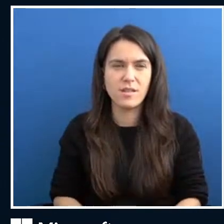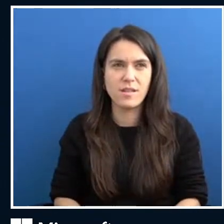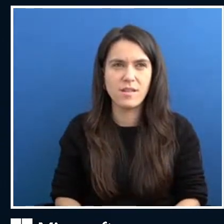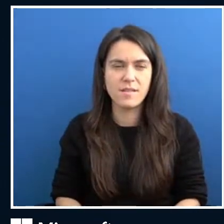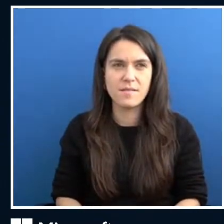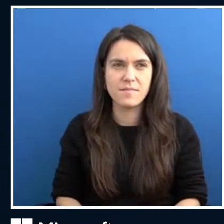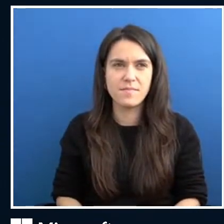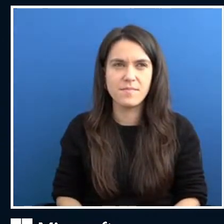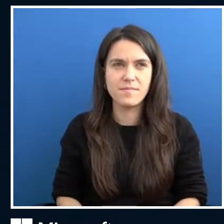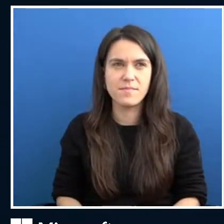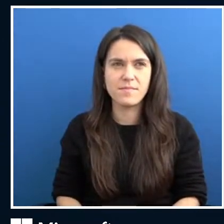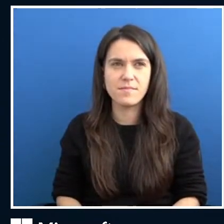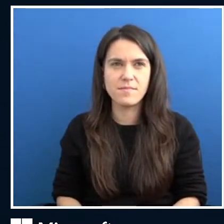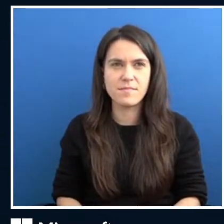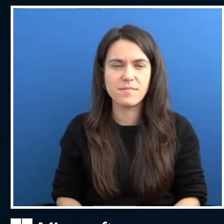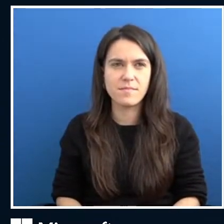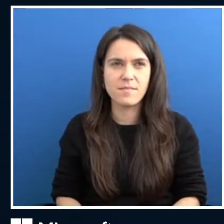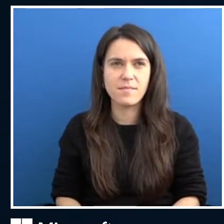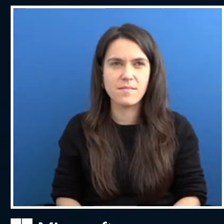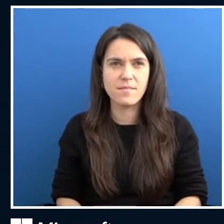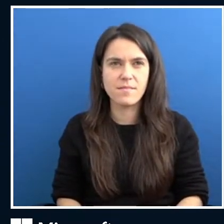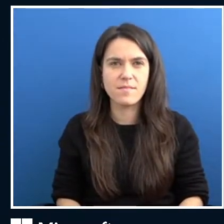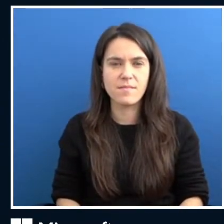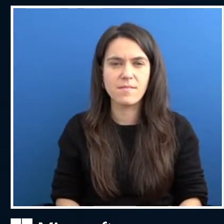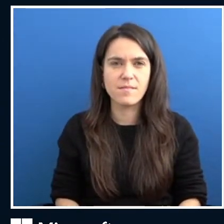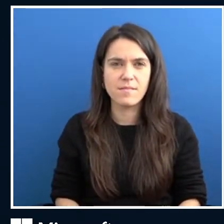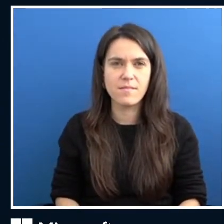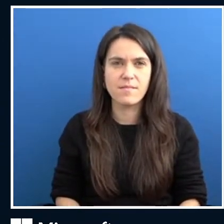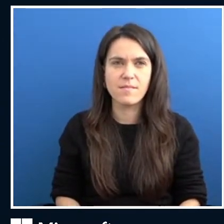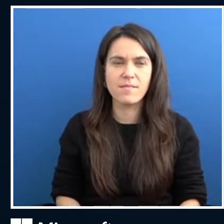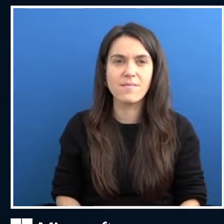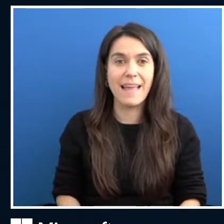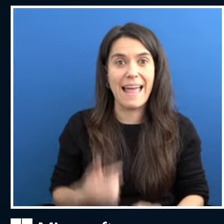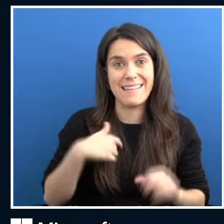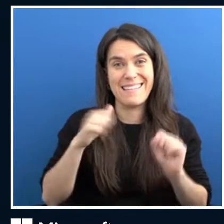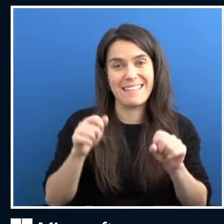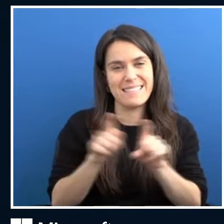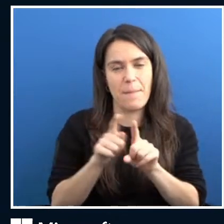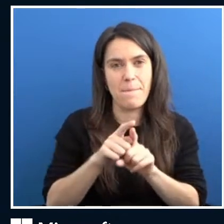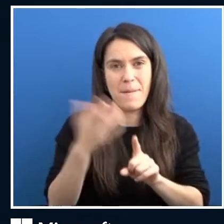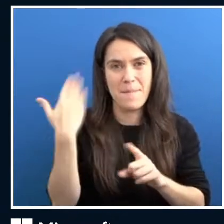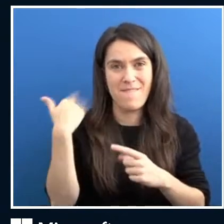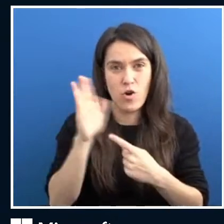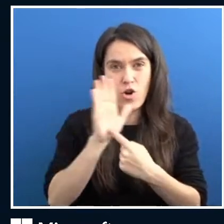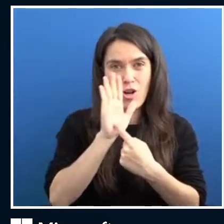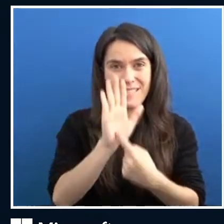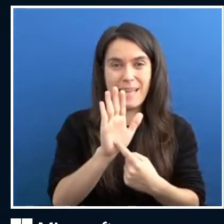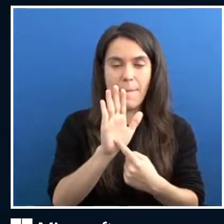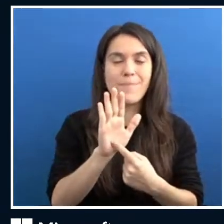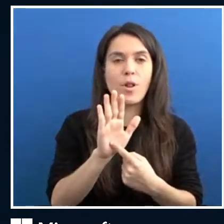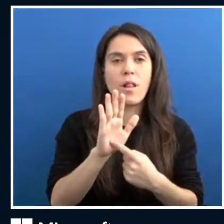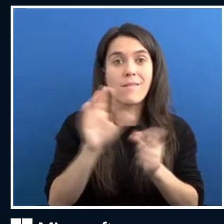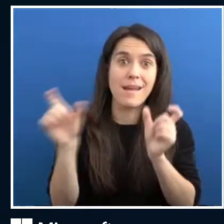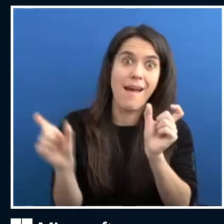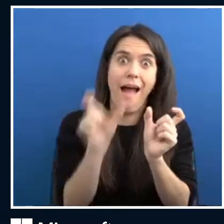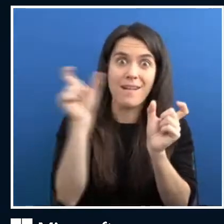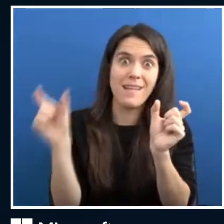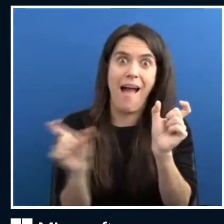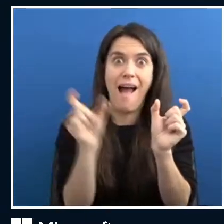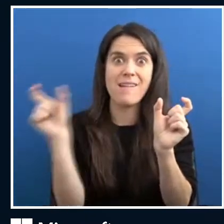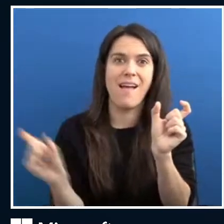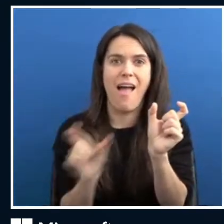a continuation of oxygen's atomic number is 8. It is a halogen. So what happens is, what is it? You don't